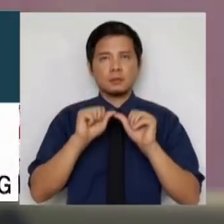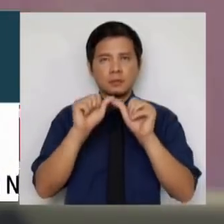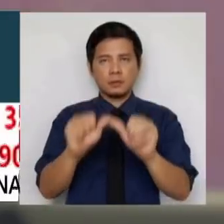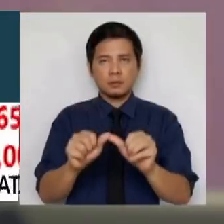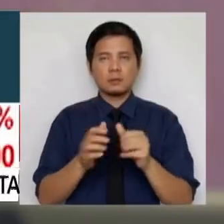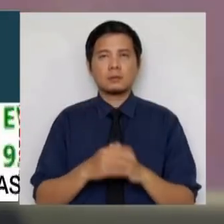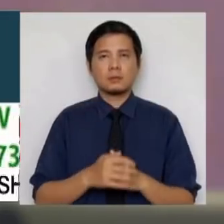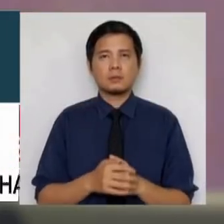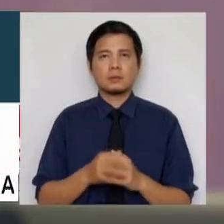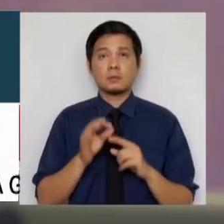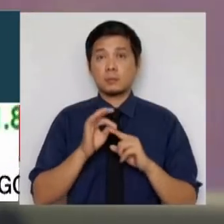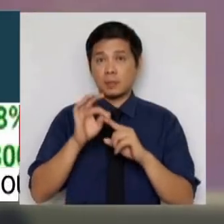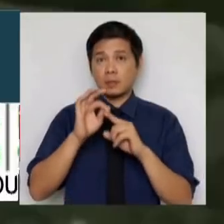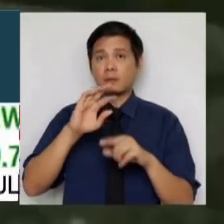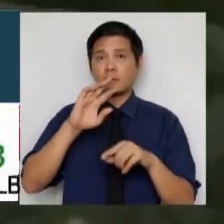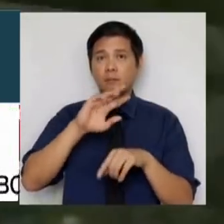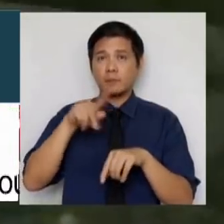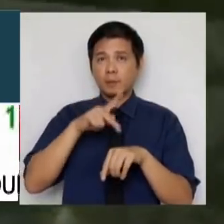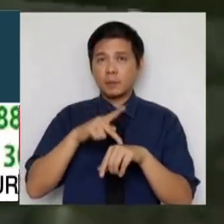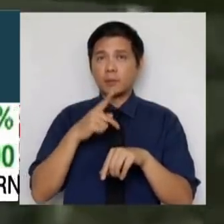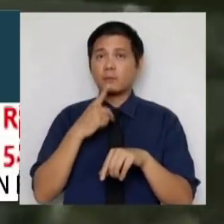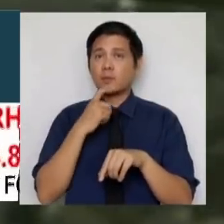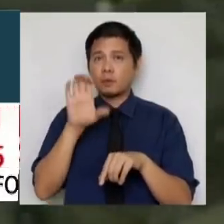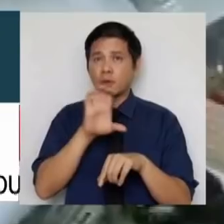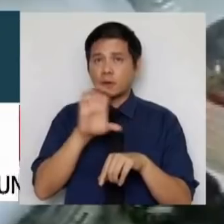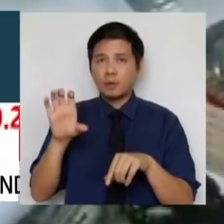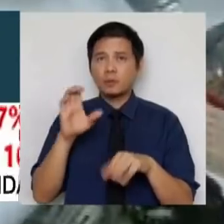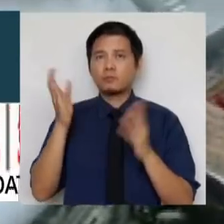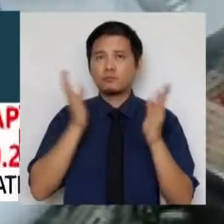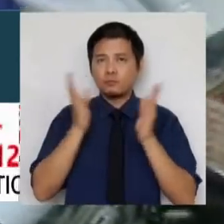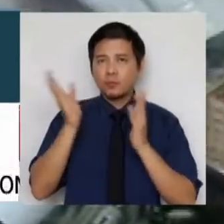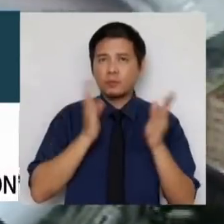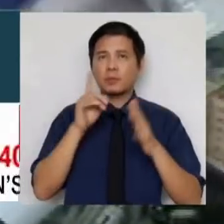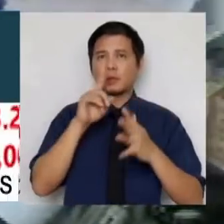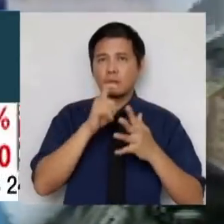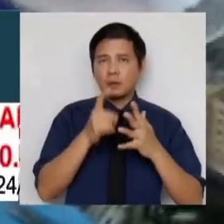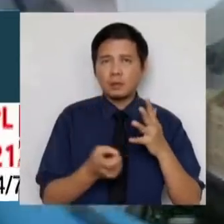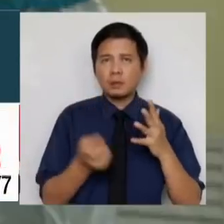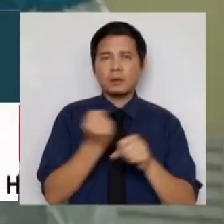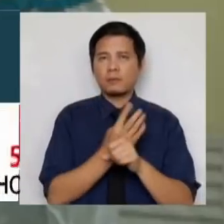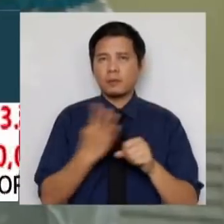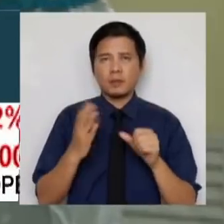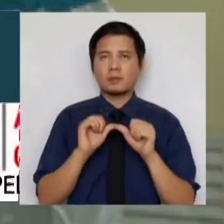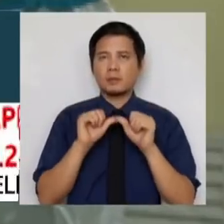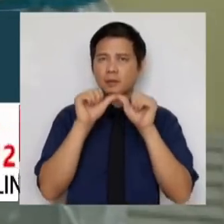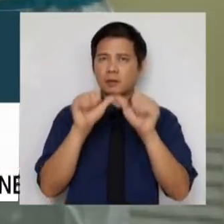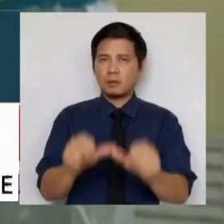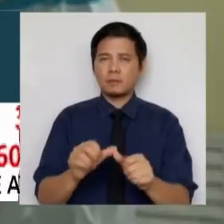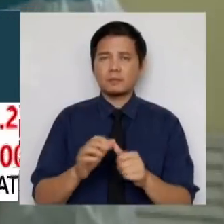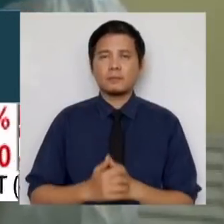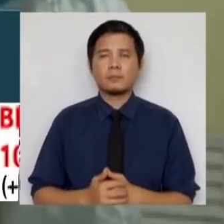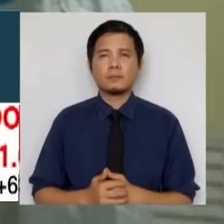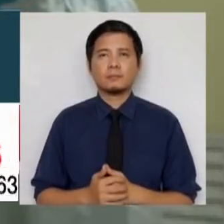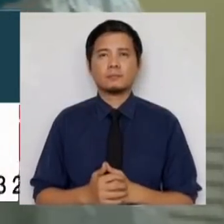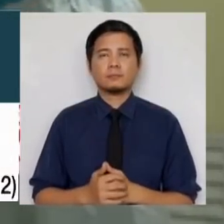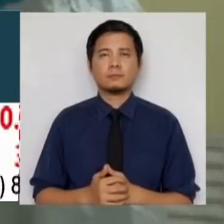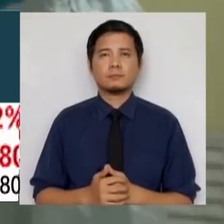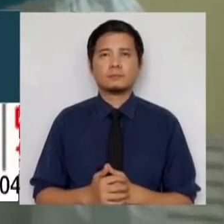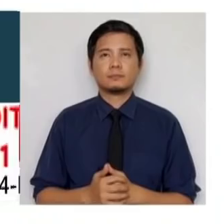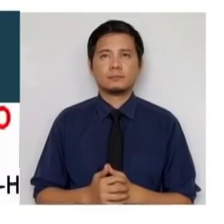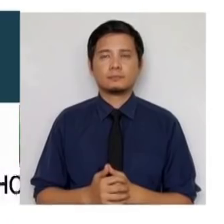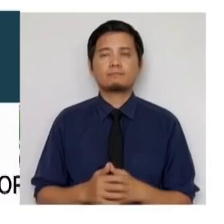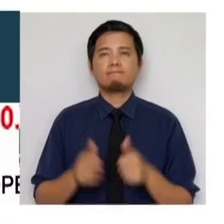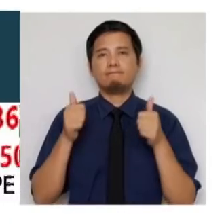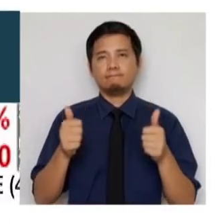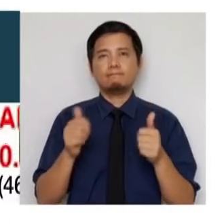the basic services. They are still ongoing, and nothing has been sacrificed in the meantime. Well, that's good to